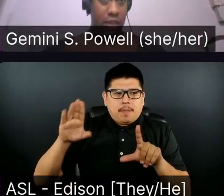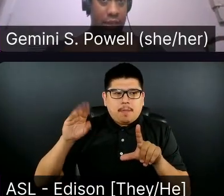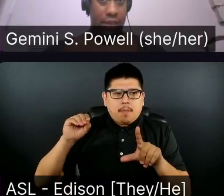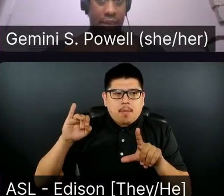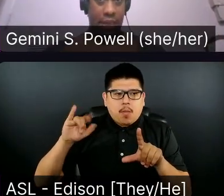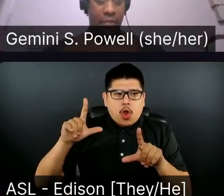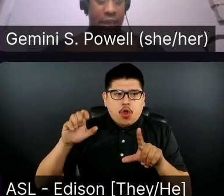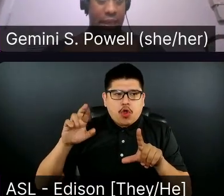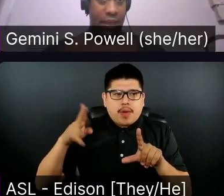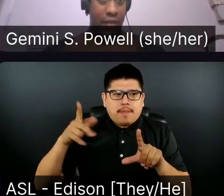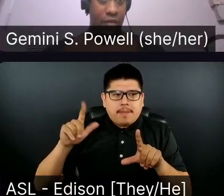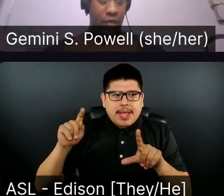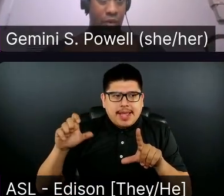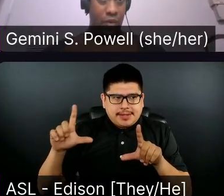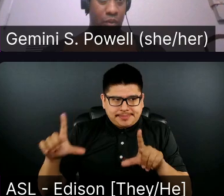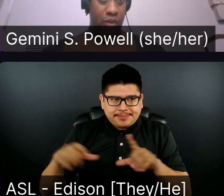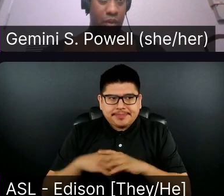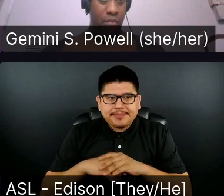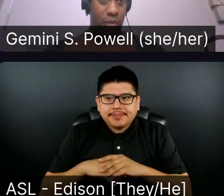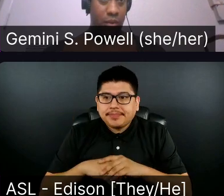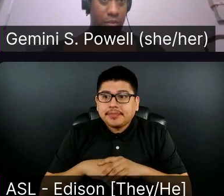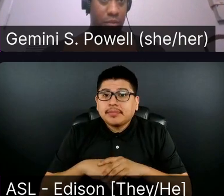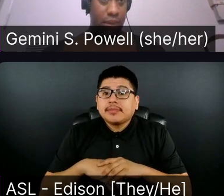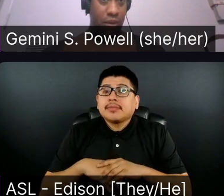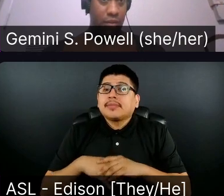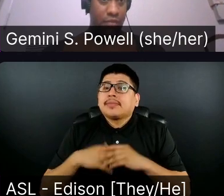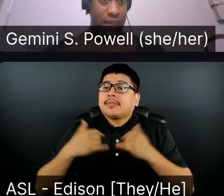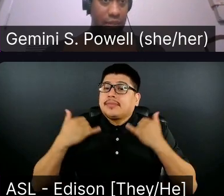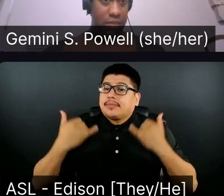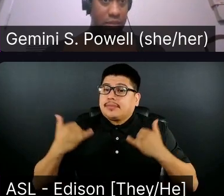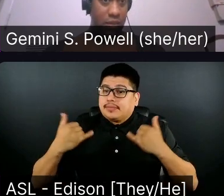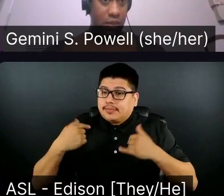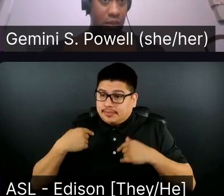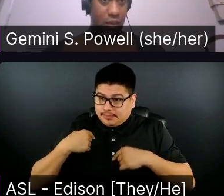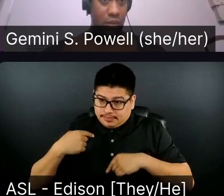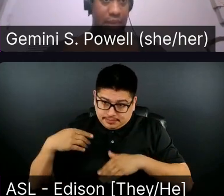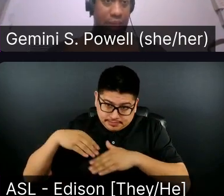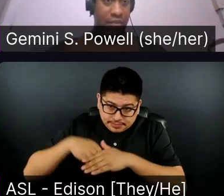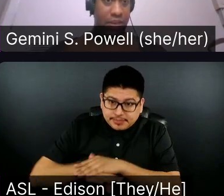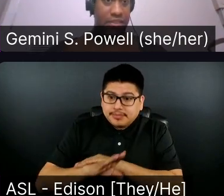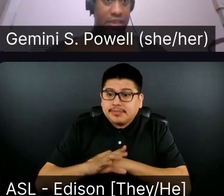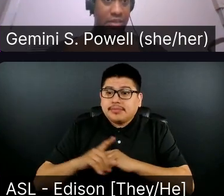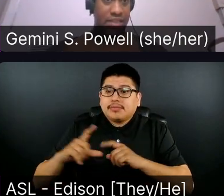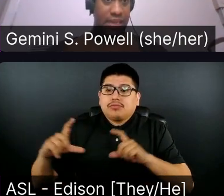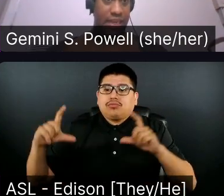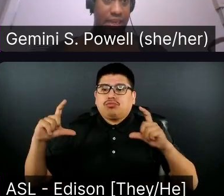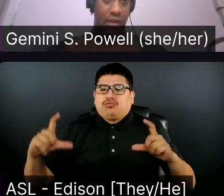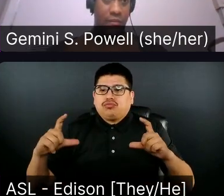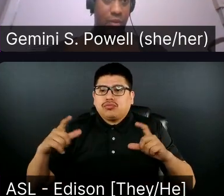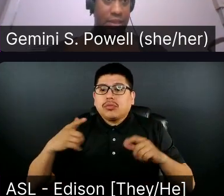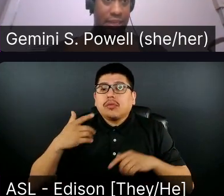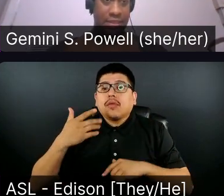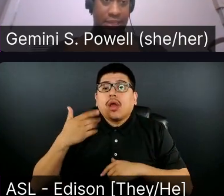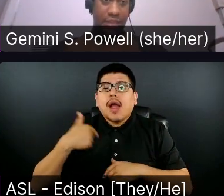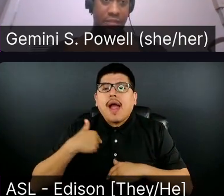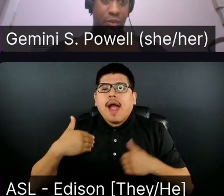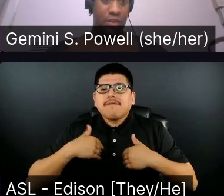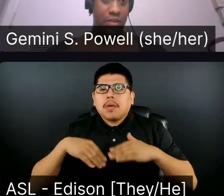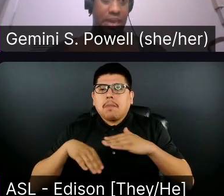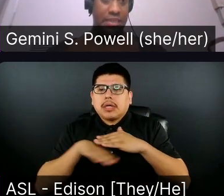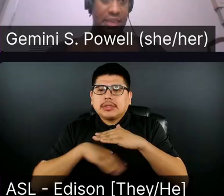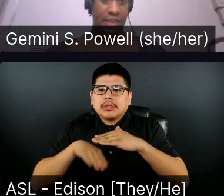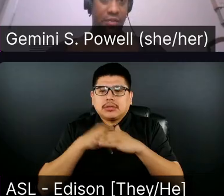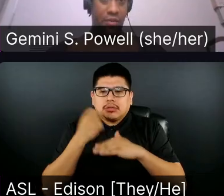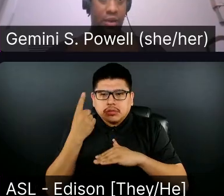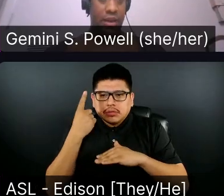Now, getting back into the boilerplate of things, we now have a basic understanding here of what the head stands for,